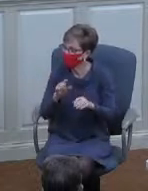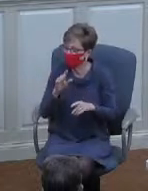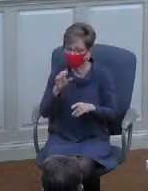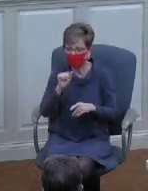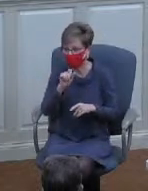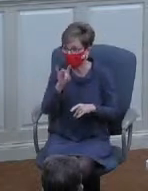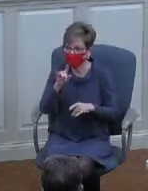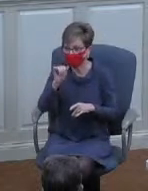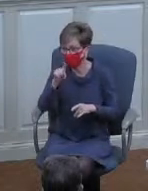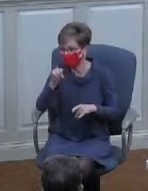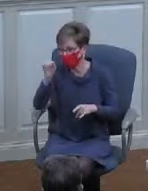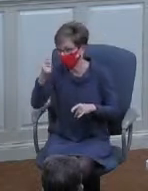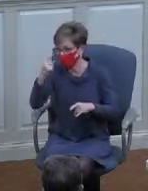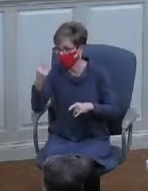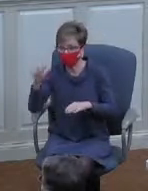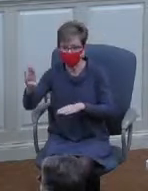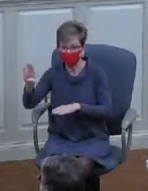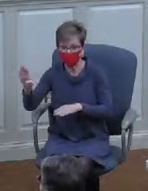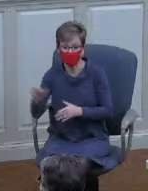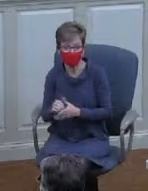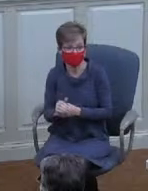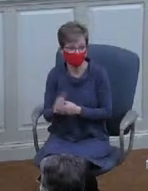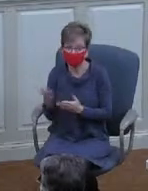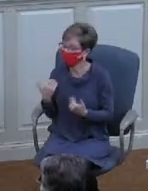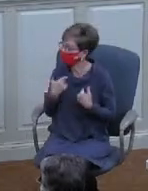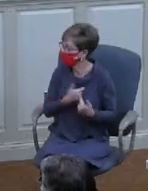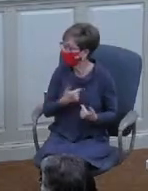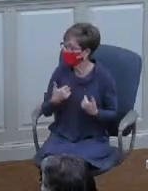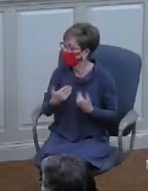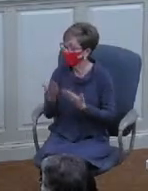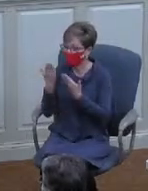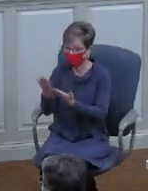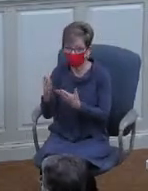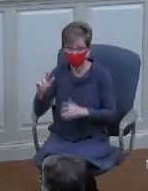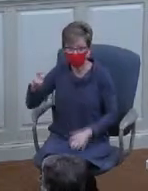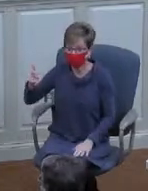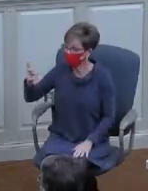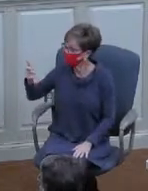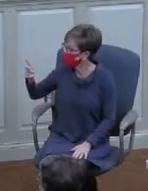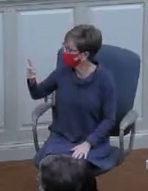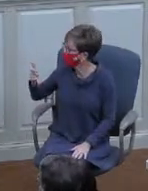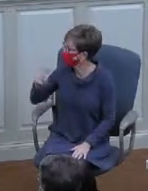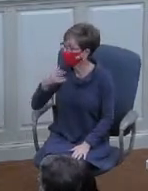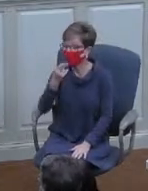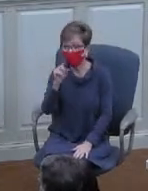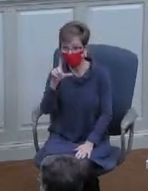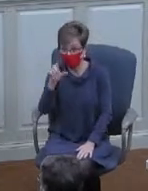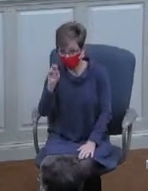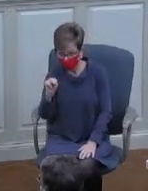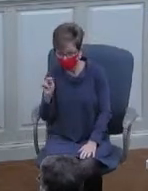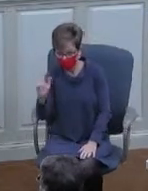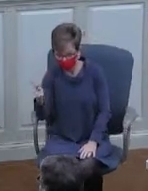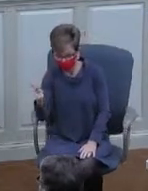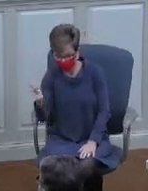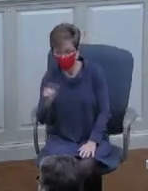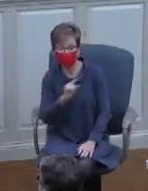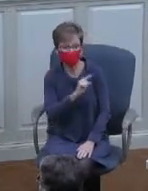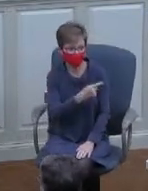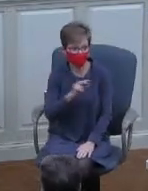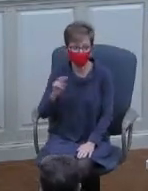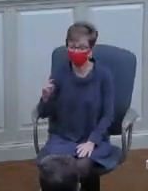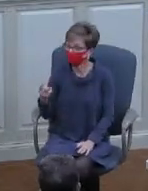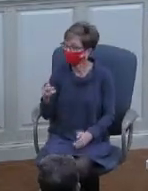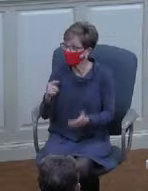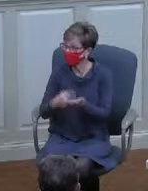61.810.1B. So we have a motion. We have a motion. Is there a second? Second. We have a motion, second. Discussion?